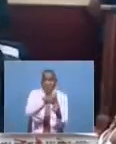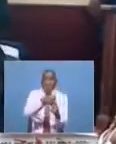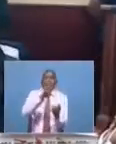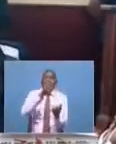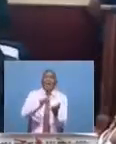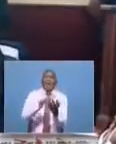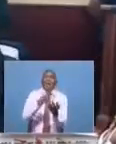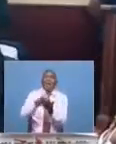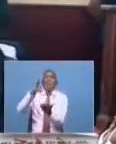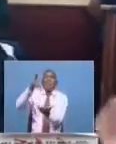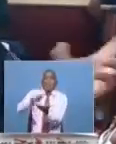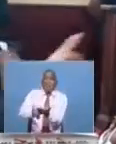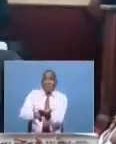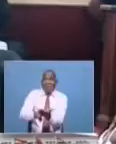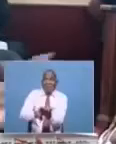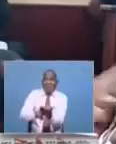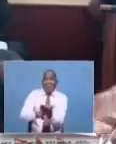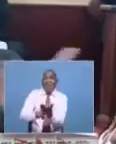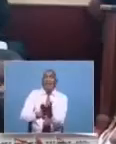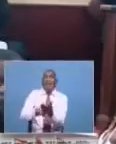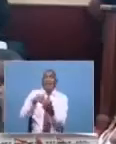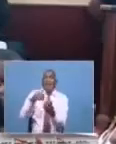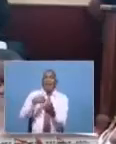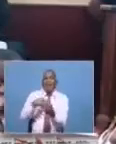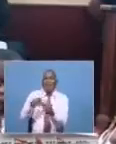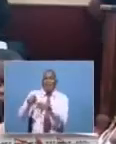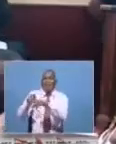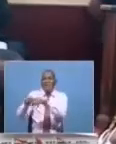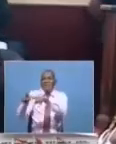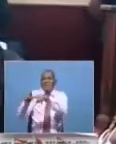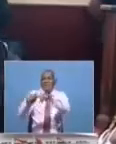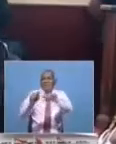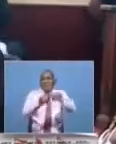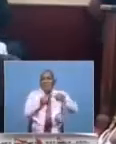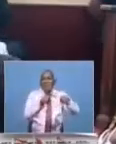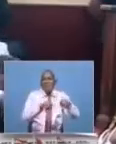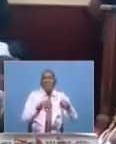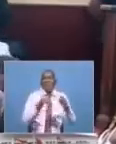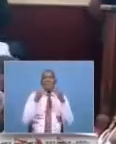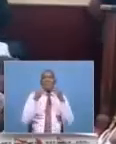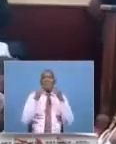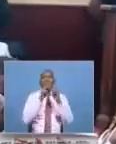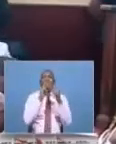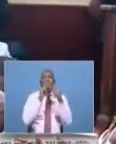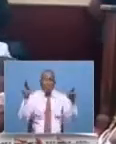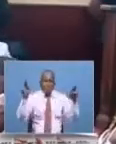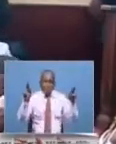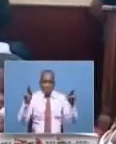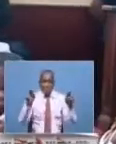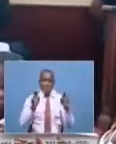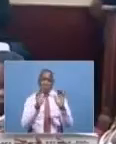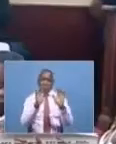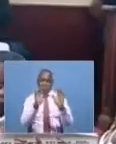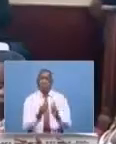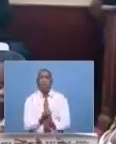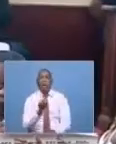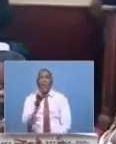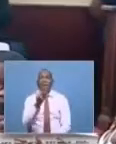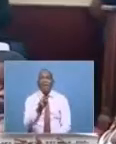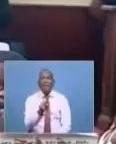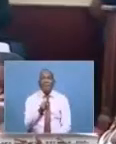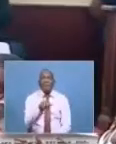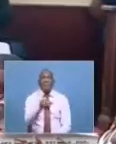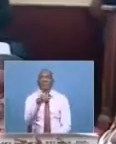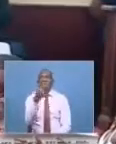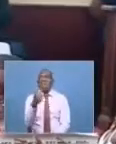answer, and the inconsistencies between all these matters. Now, my lord, in any